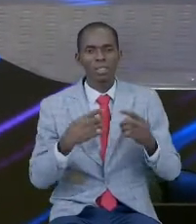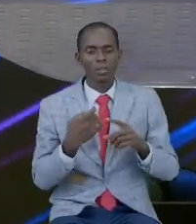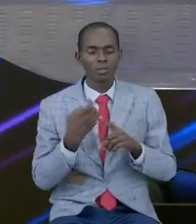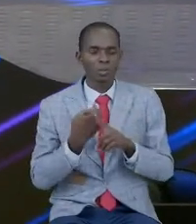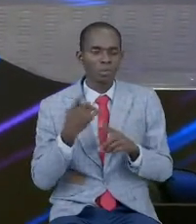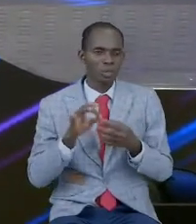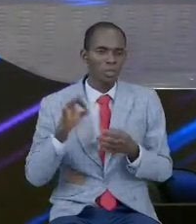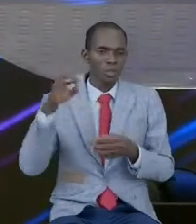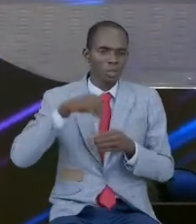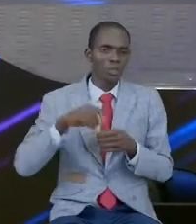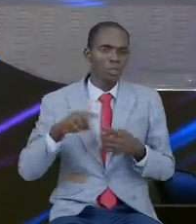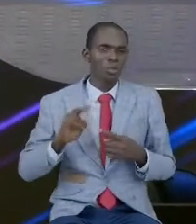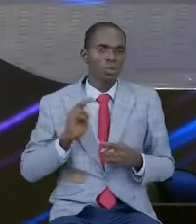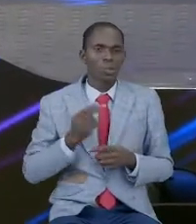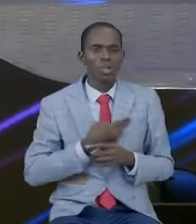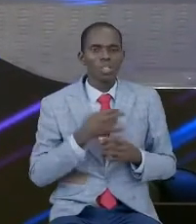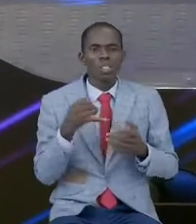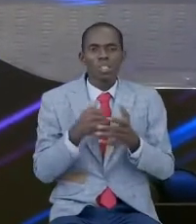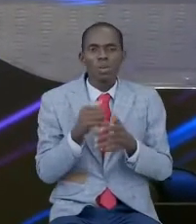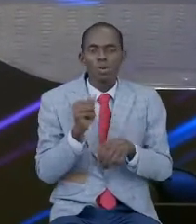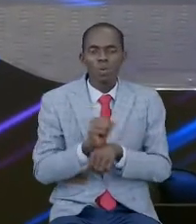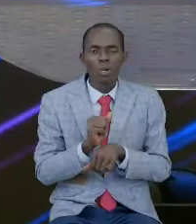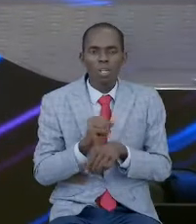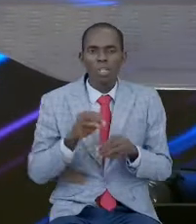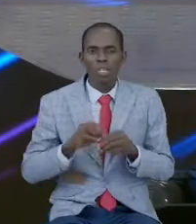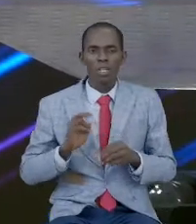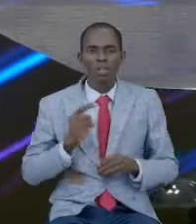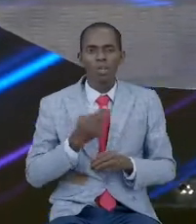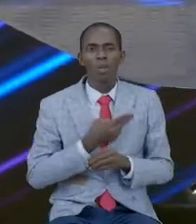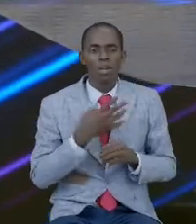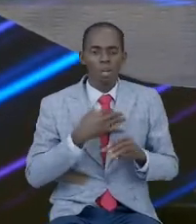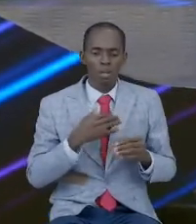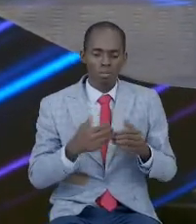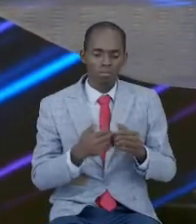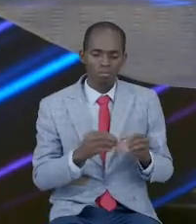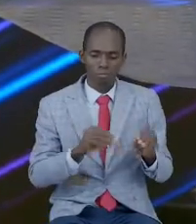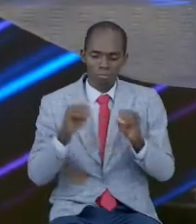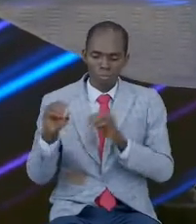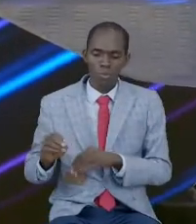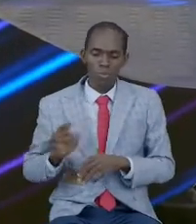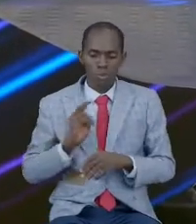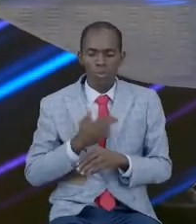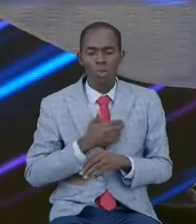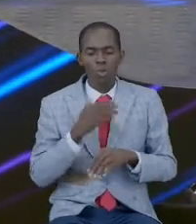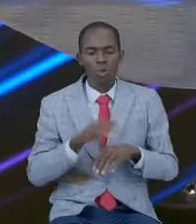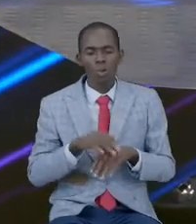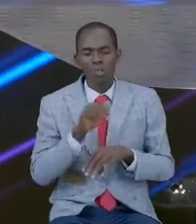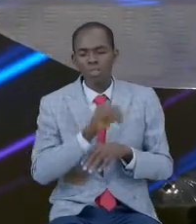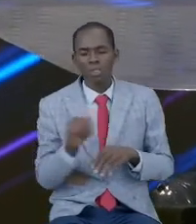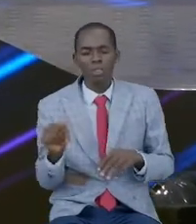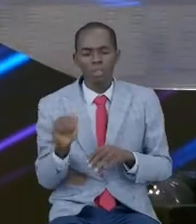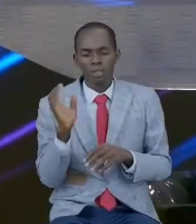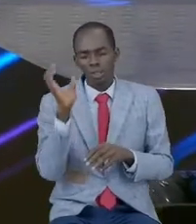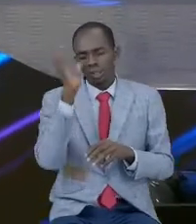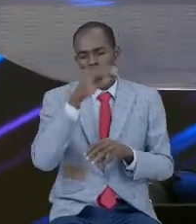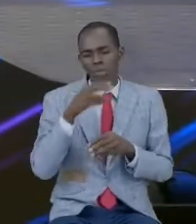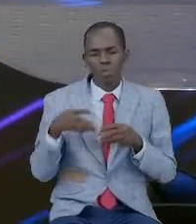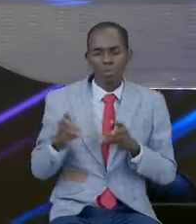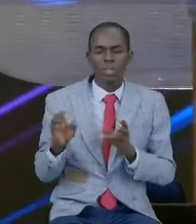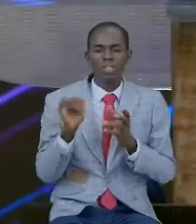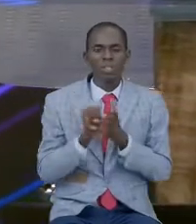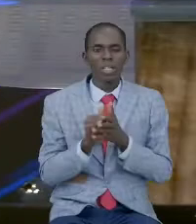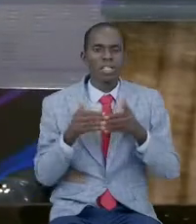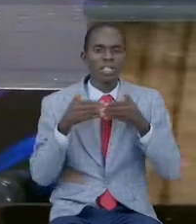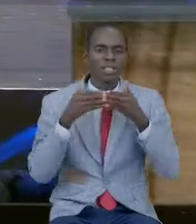us. It worketh in us, and it puts us on the straight path that leads to glory.